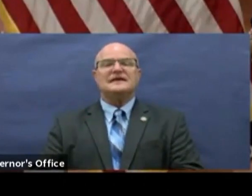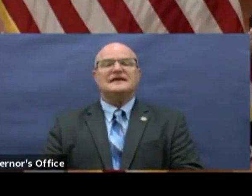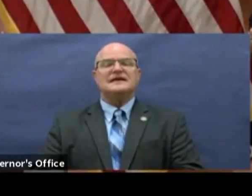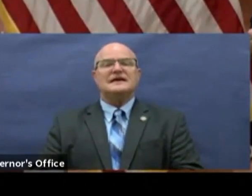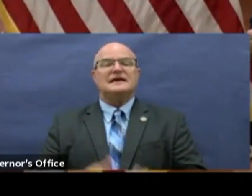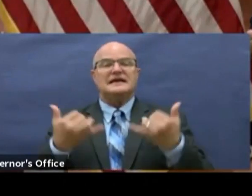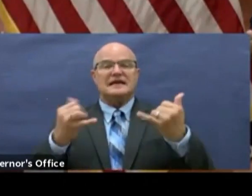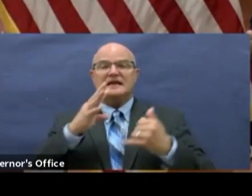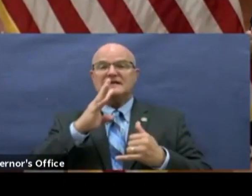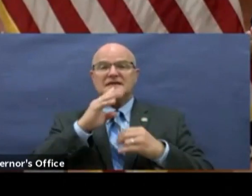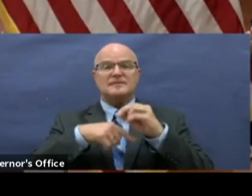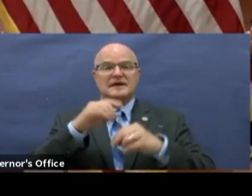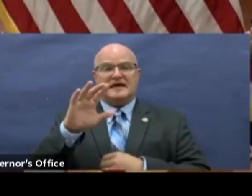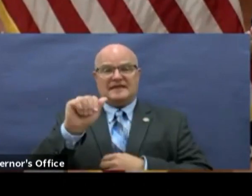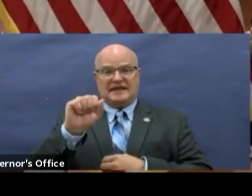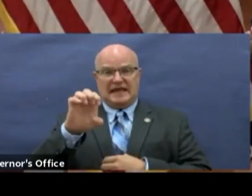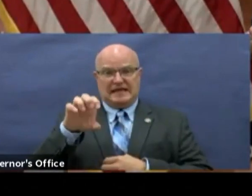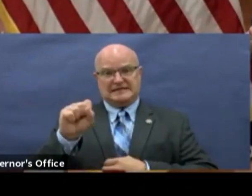through cases.